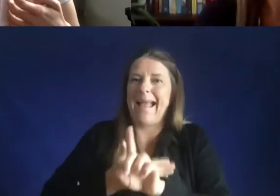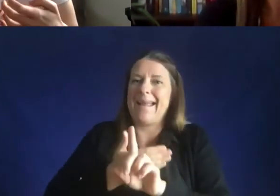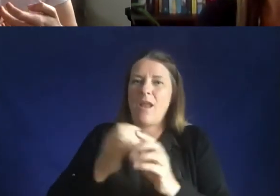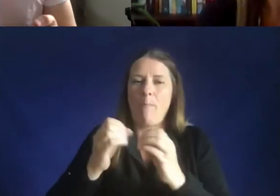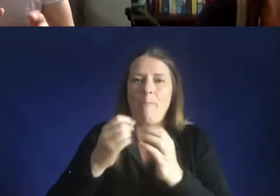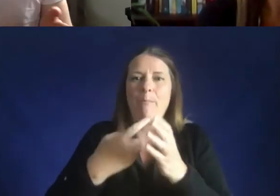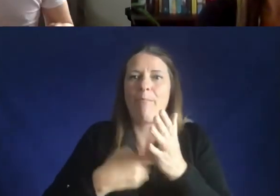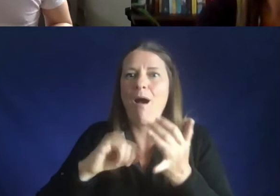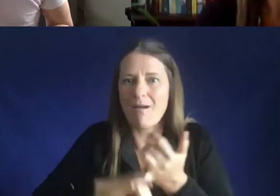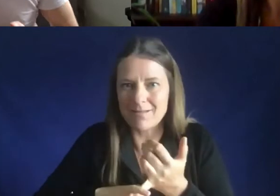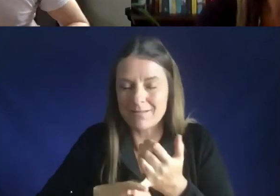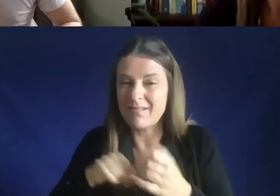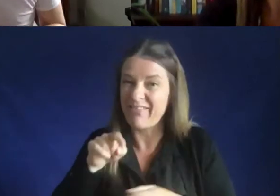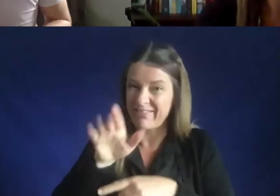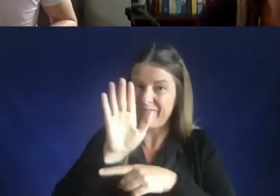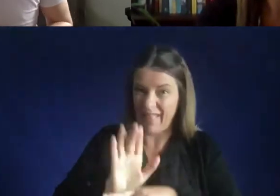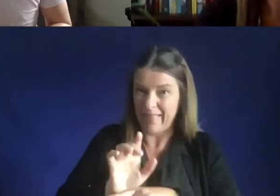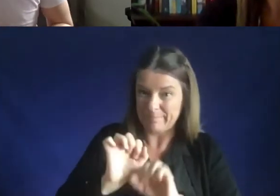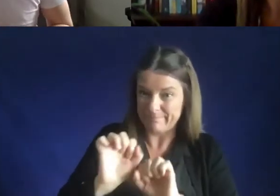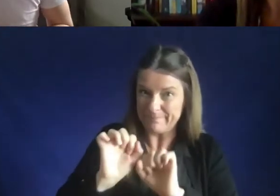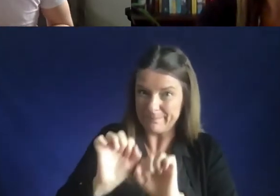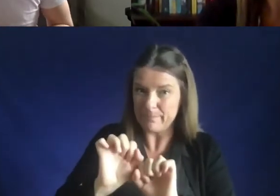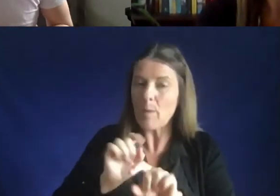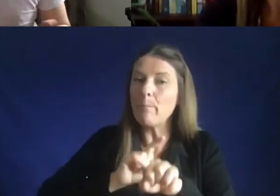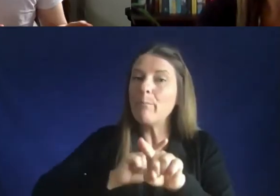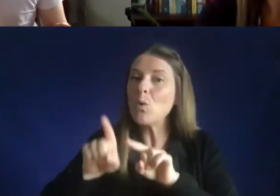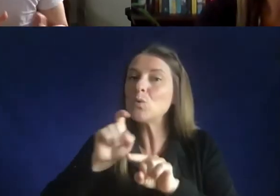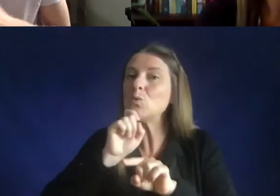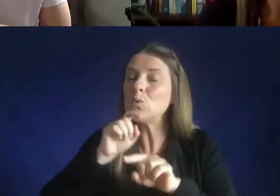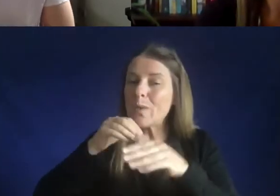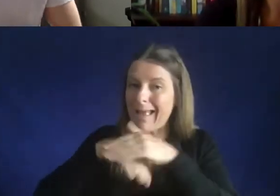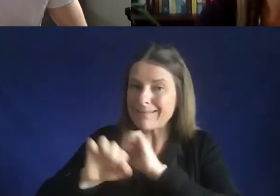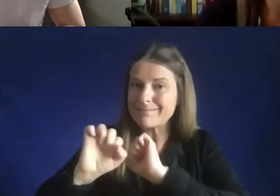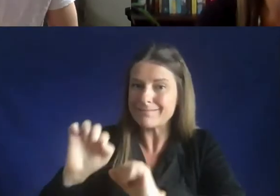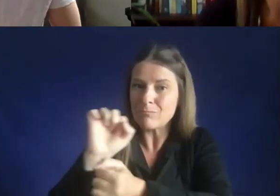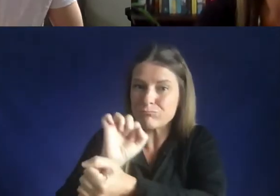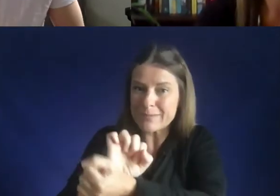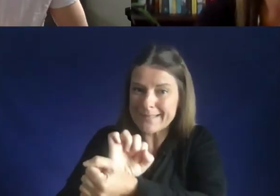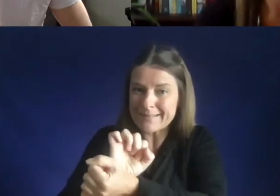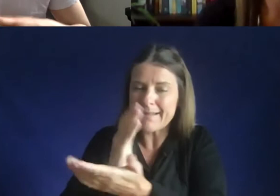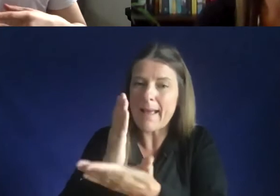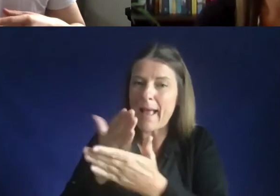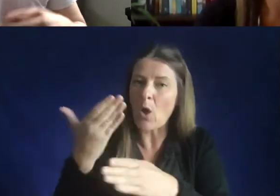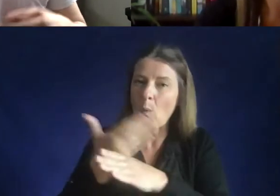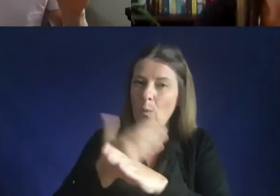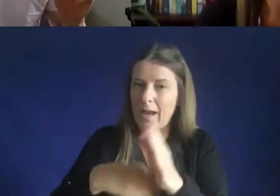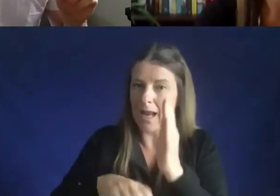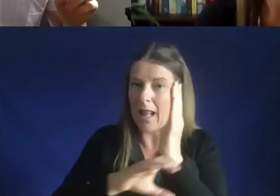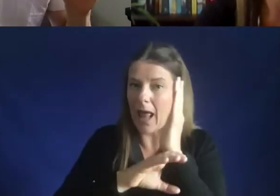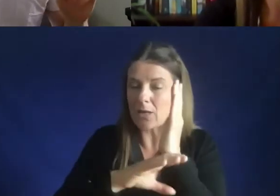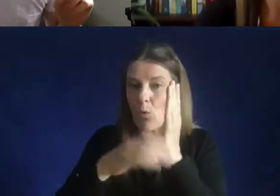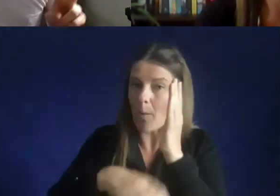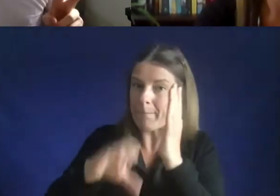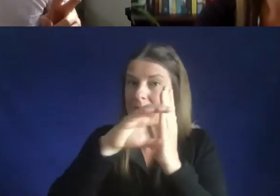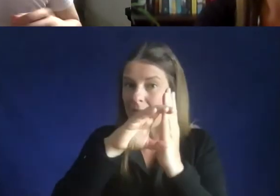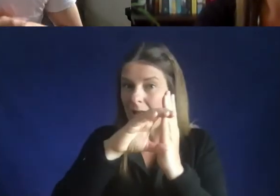the majority of the people in that prison are working class or middle class people who are